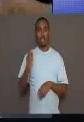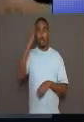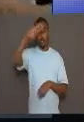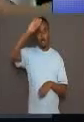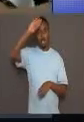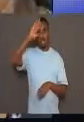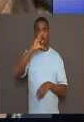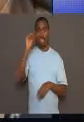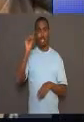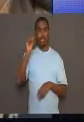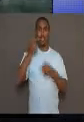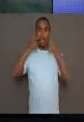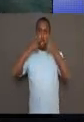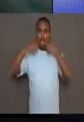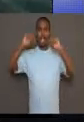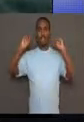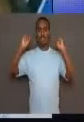and Hungary.